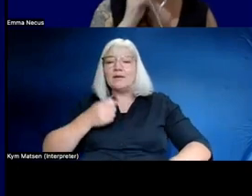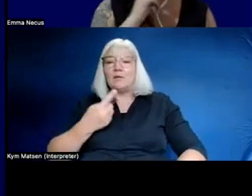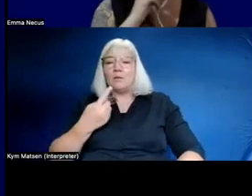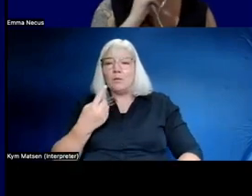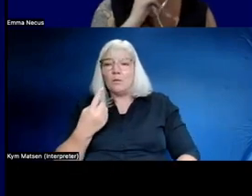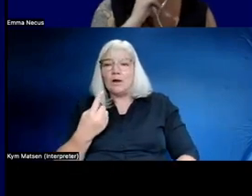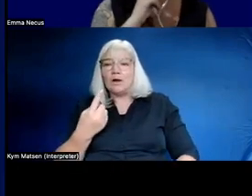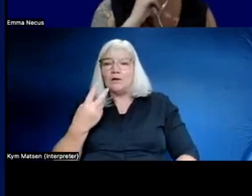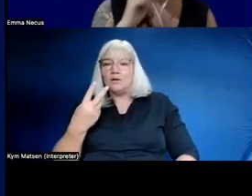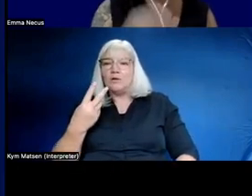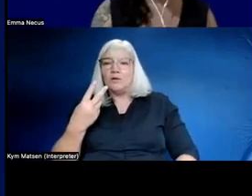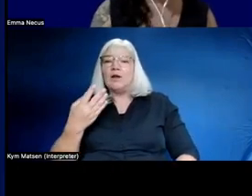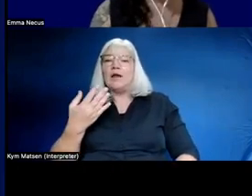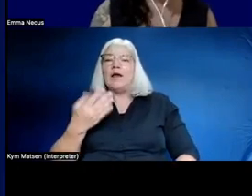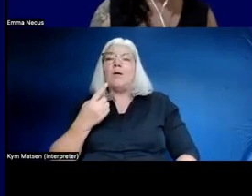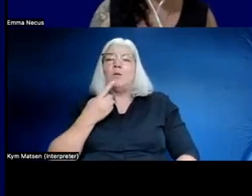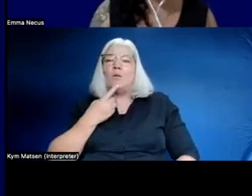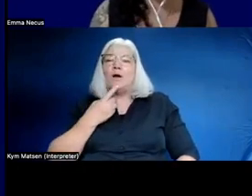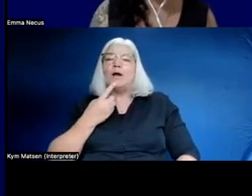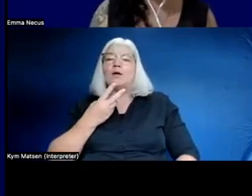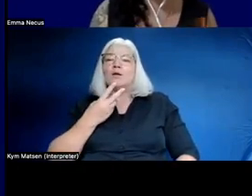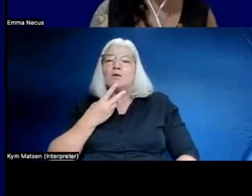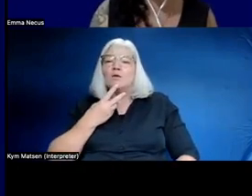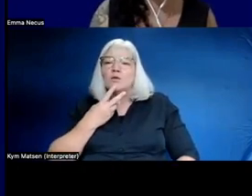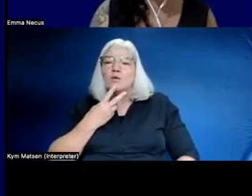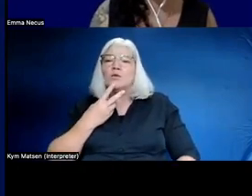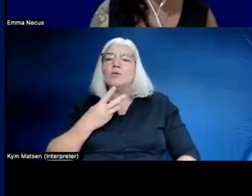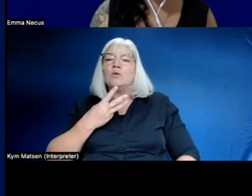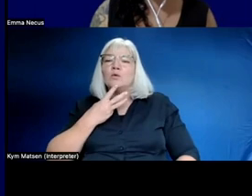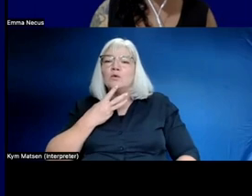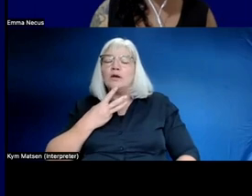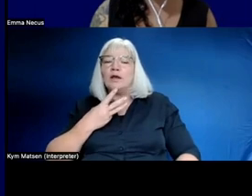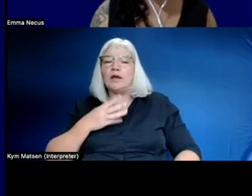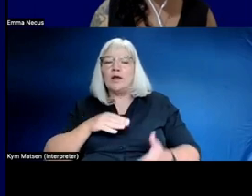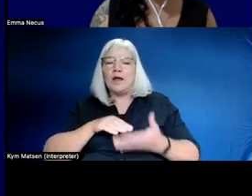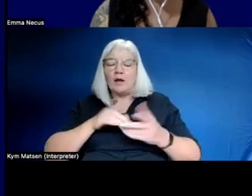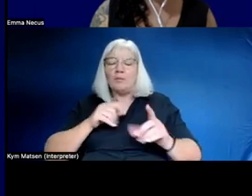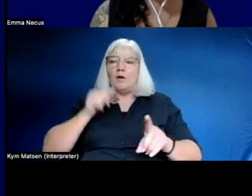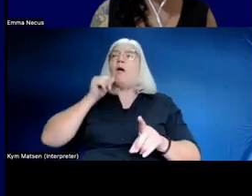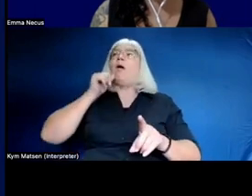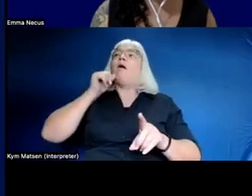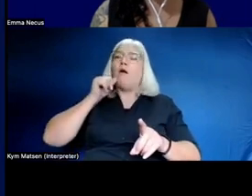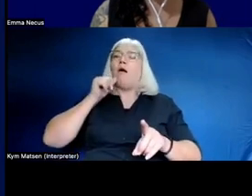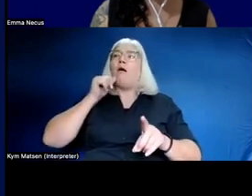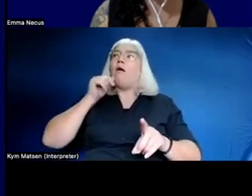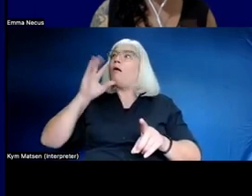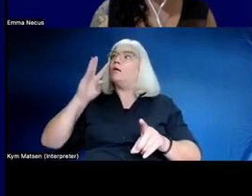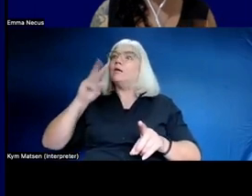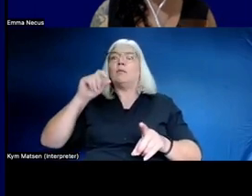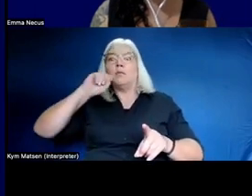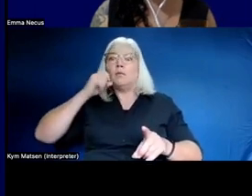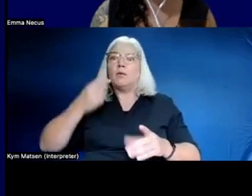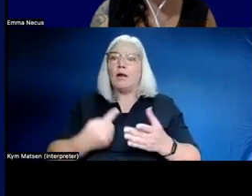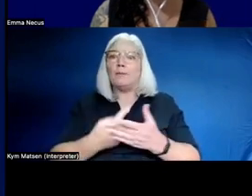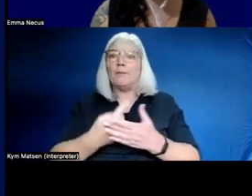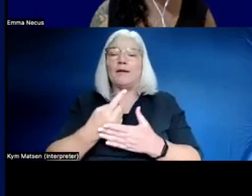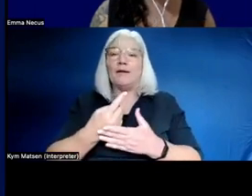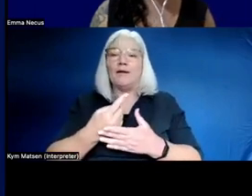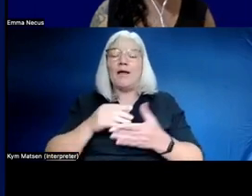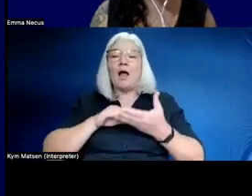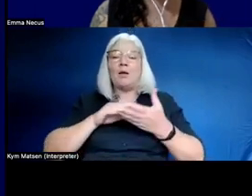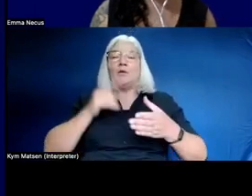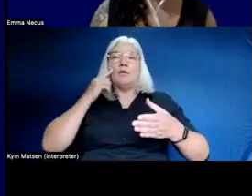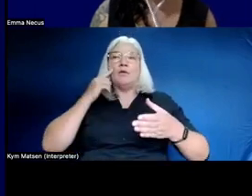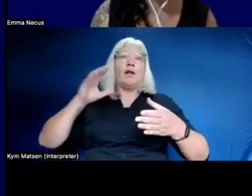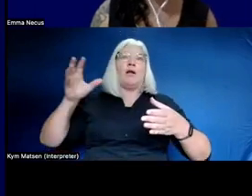by tapping her face. This helps Bella orientate that something's about to happen and actually helps her feel and find the cup more